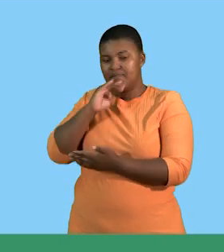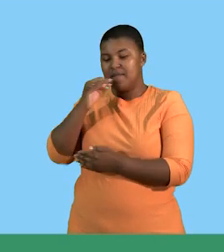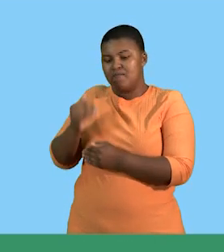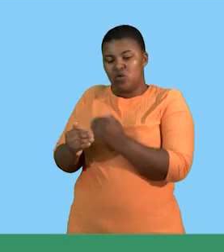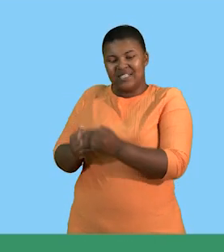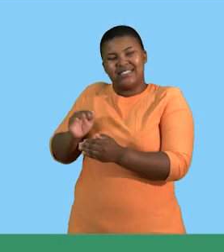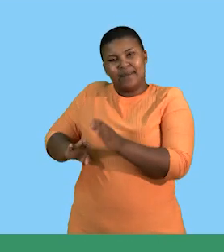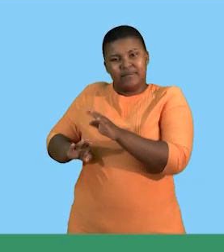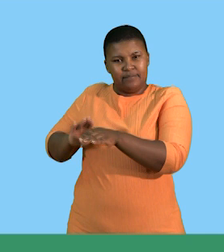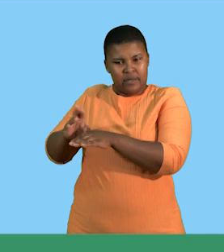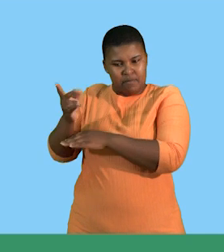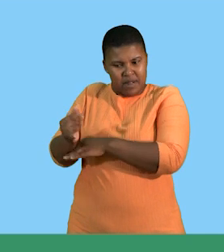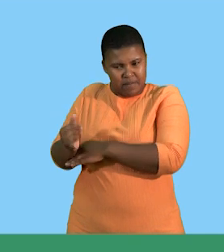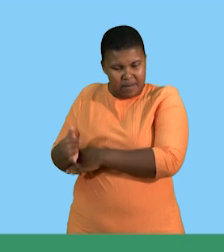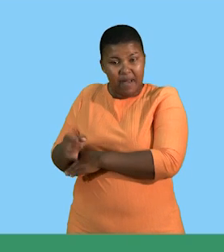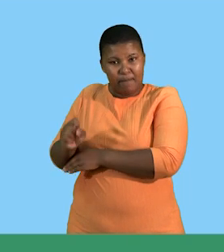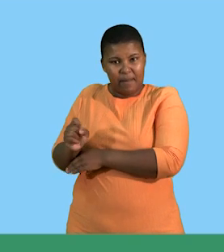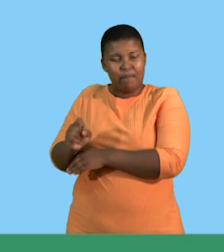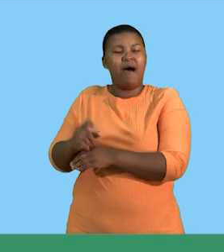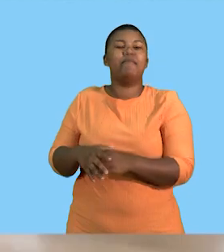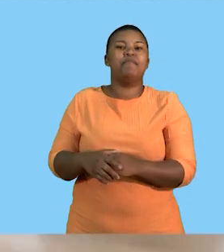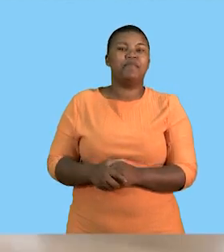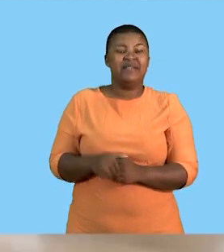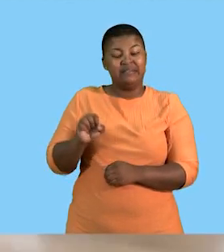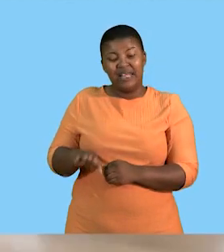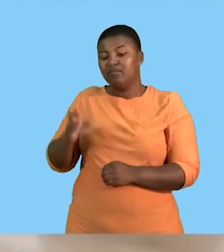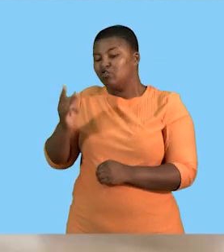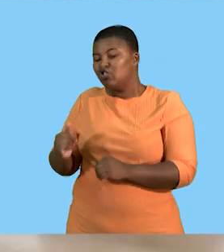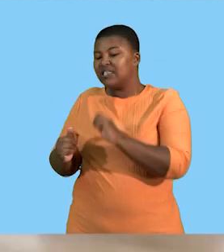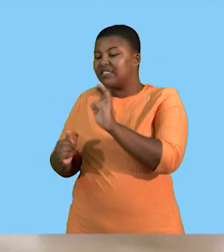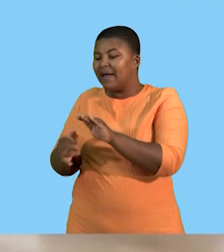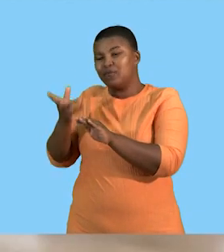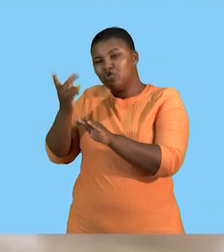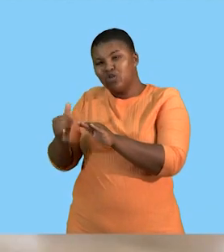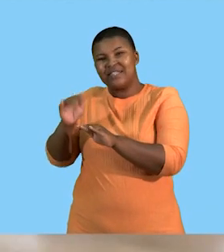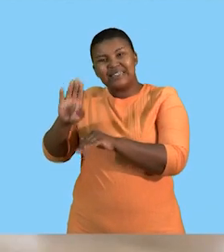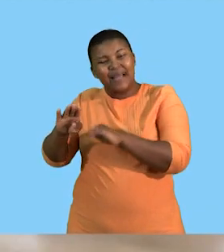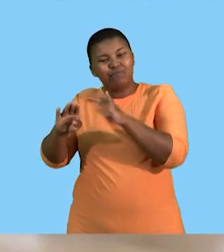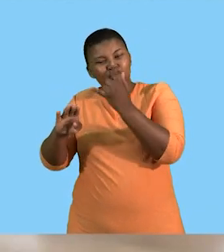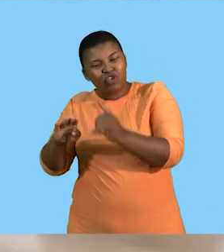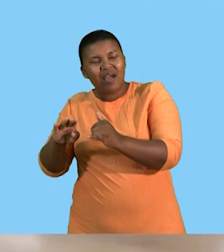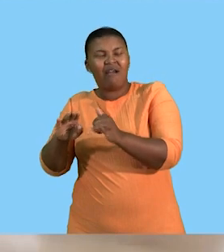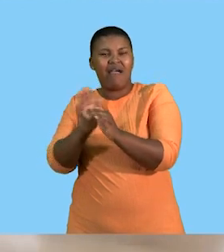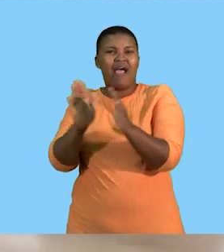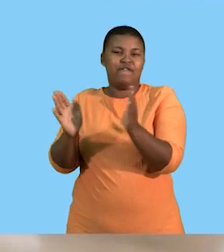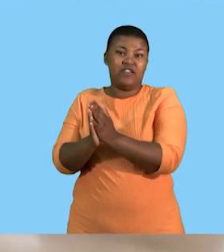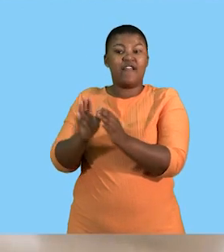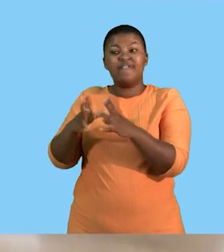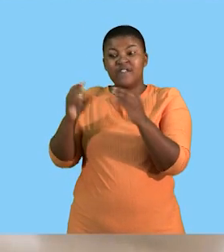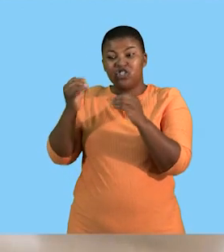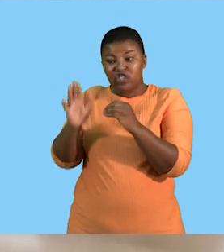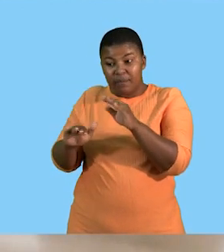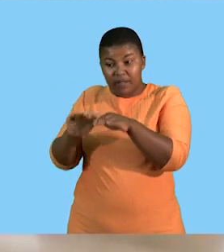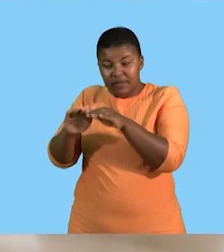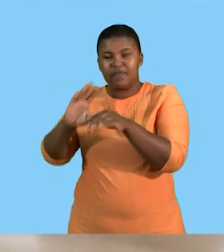inspect the process after, or the product rather, after each phase of production. So during and after